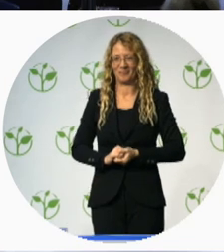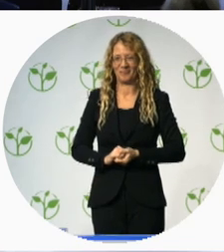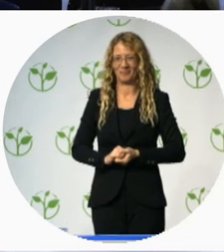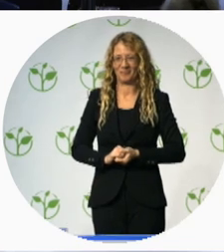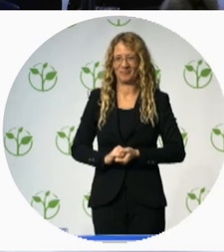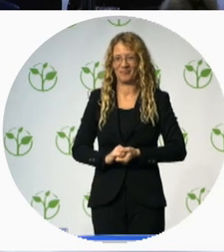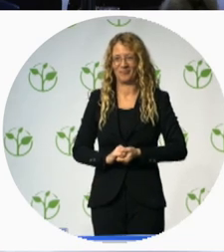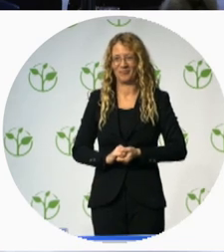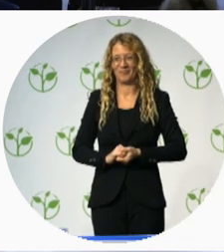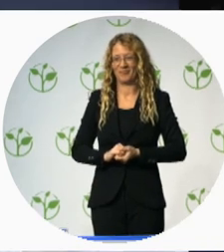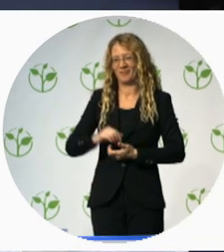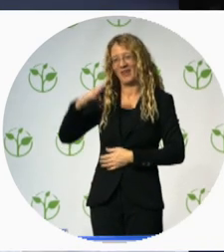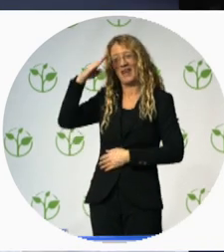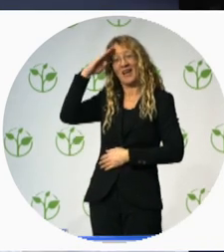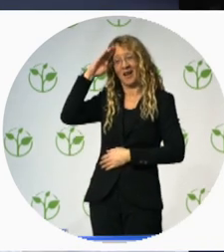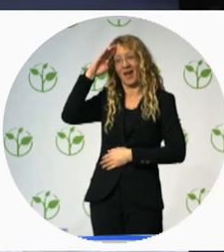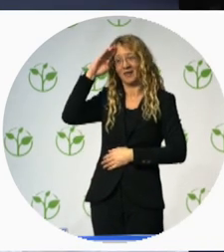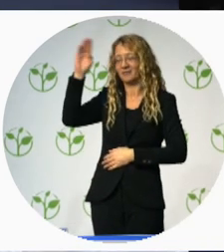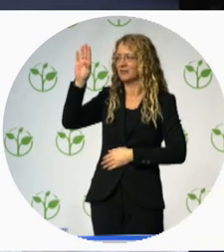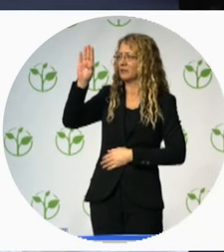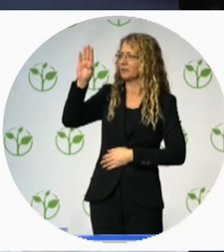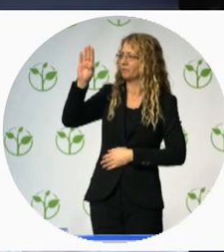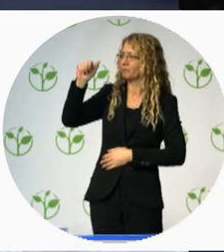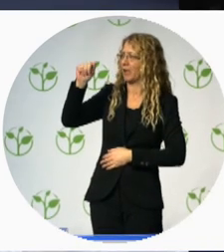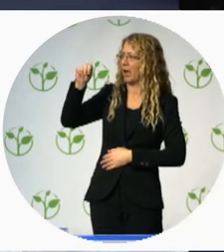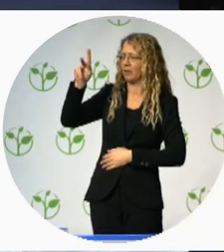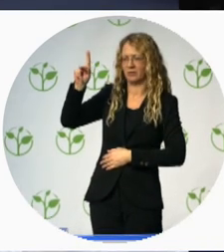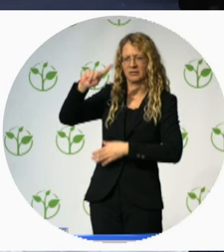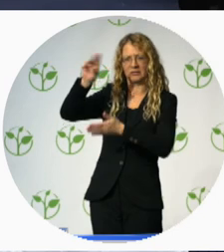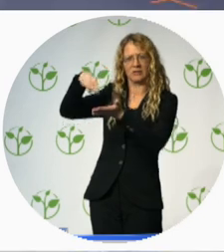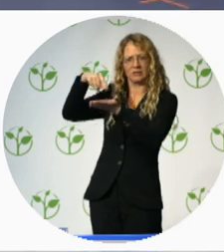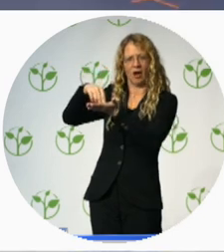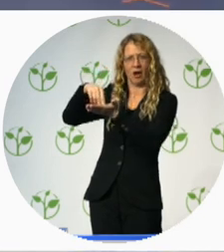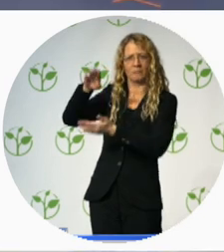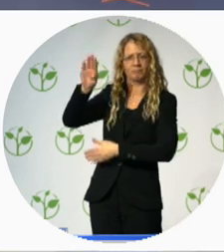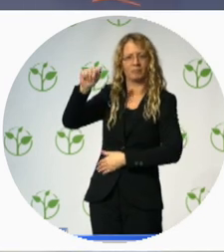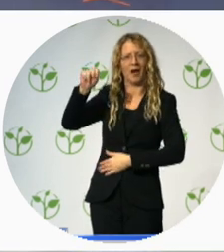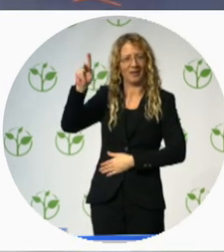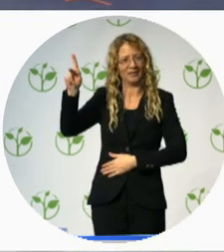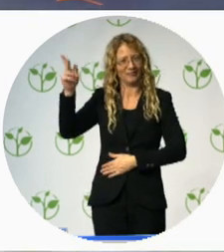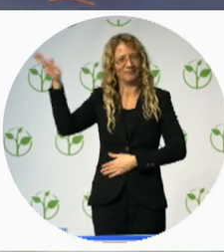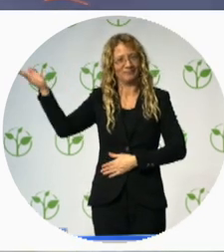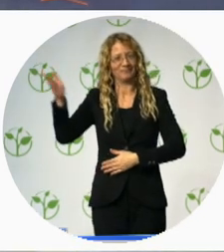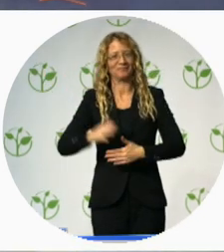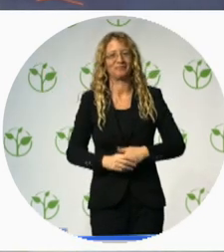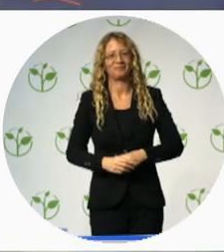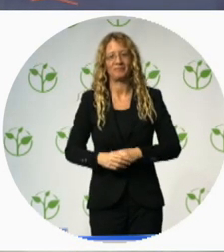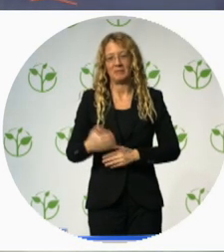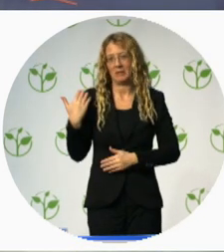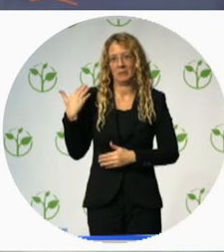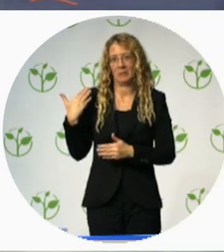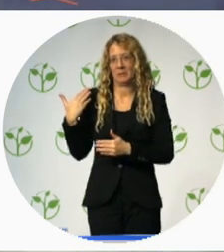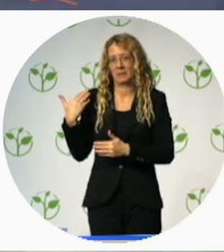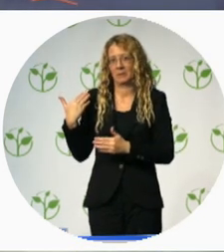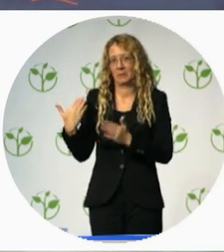Congratulations to the Central Bank of Ireland. The Central Bank of Ireland recently moved into a new office facility in Dublin. A key objective